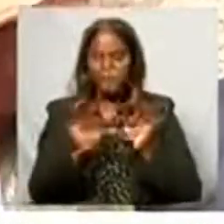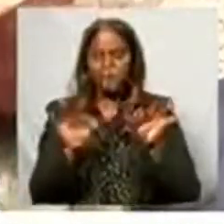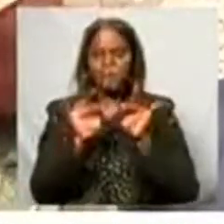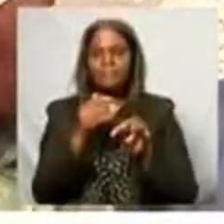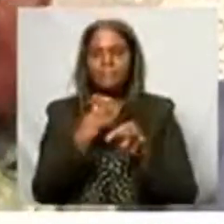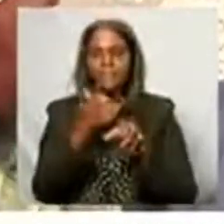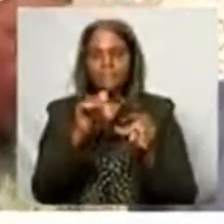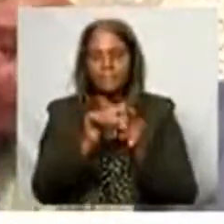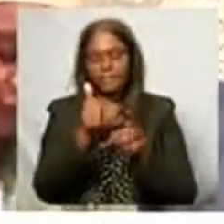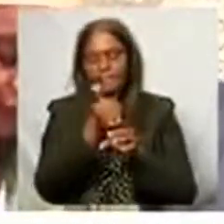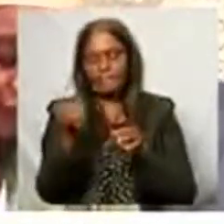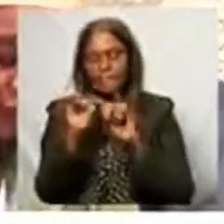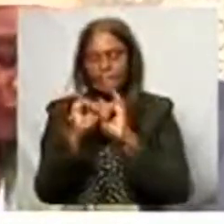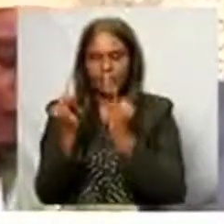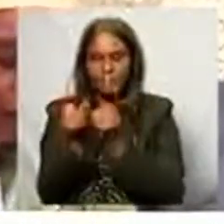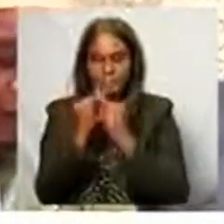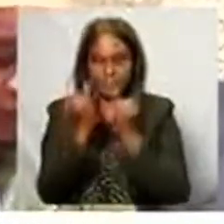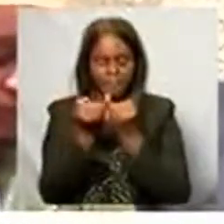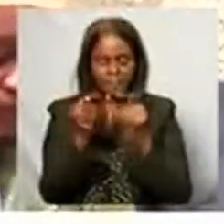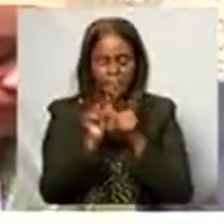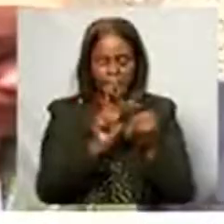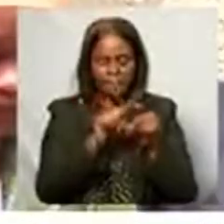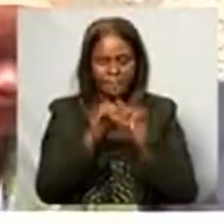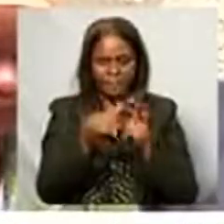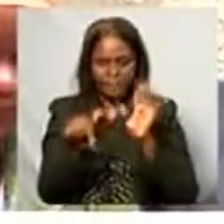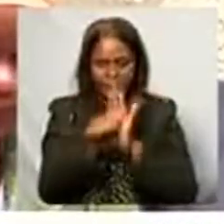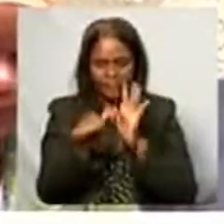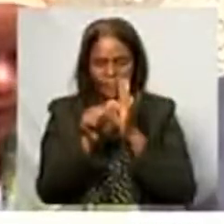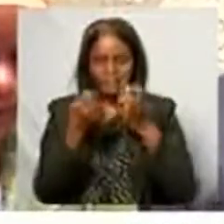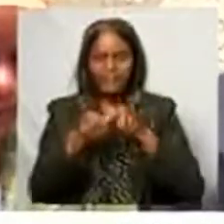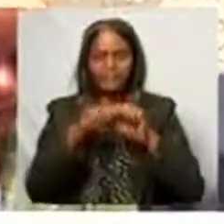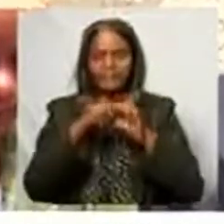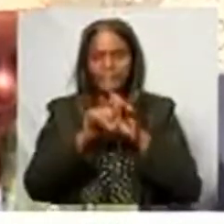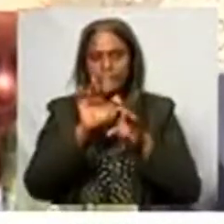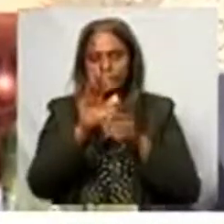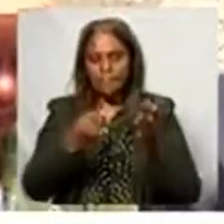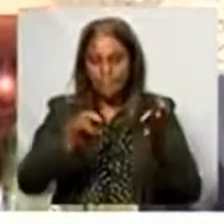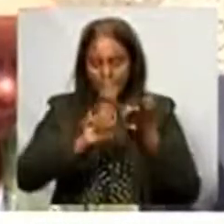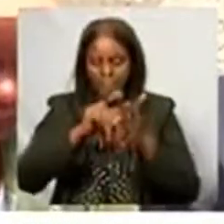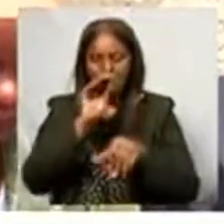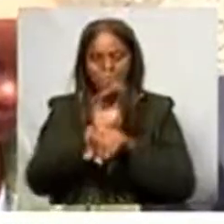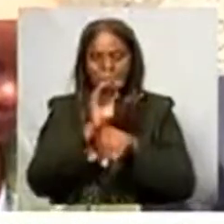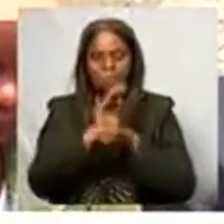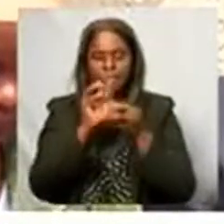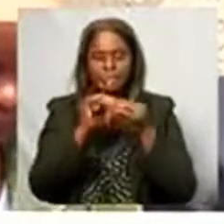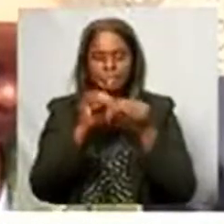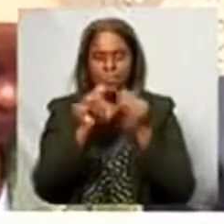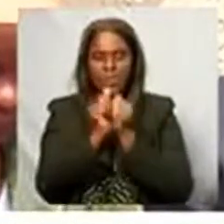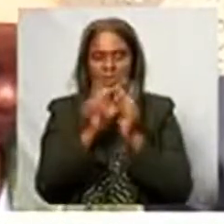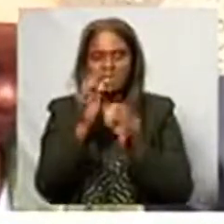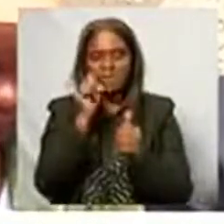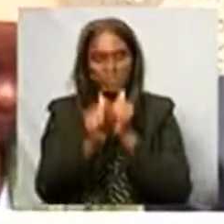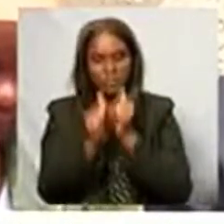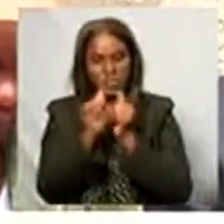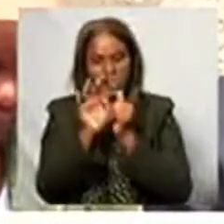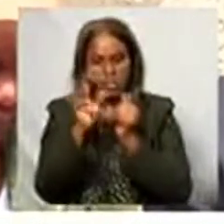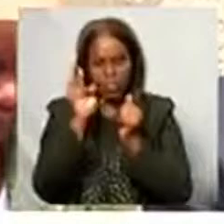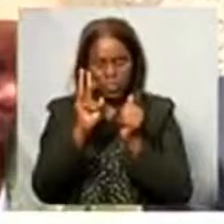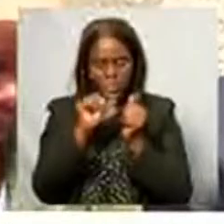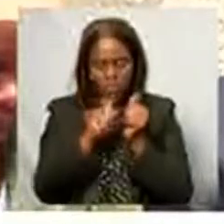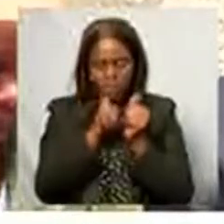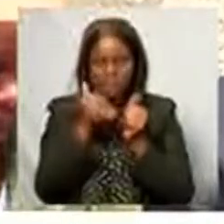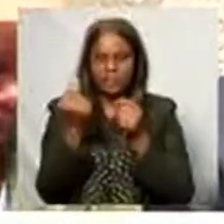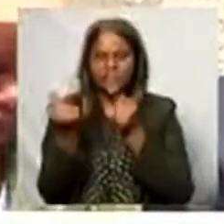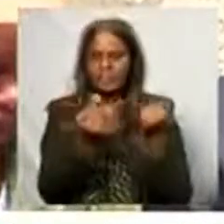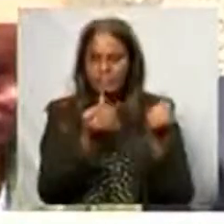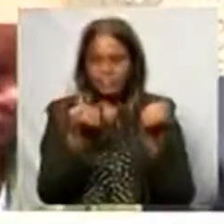in any institution, and in parastatals, it is even overemphasized, because without which we will have these